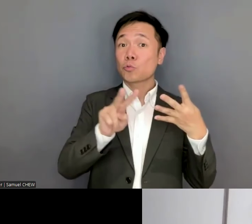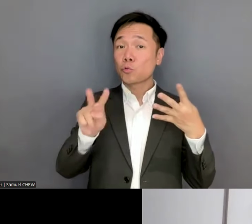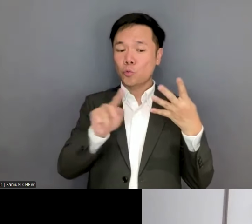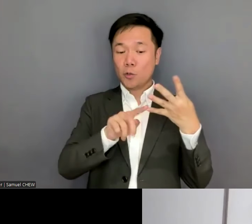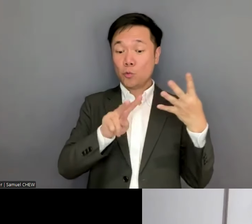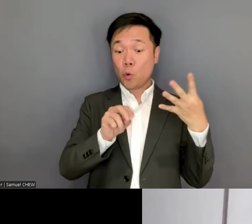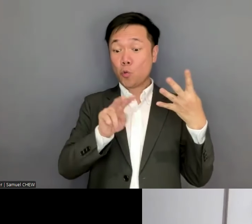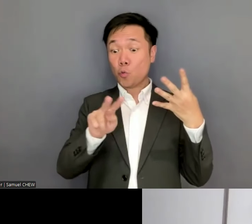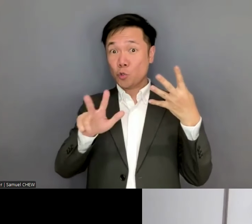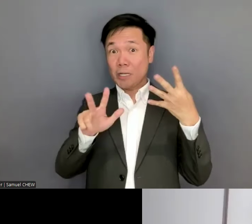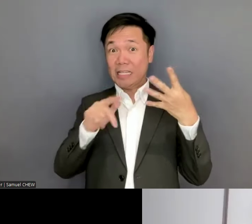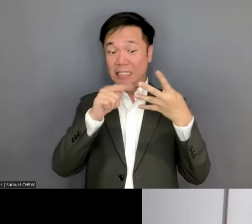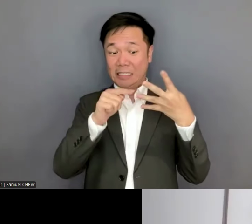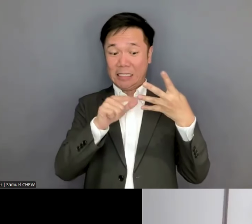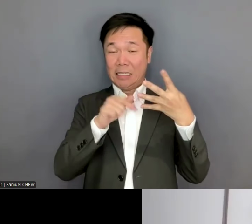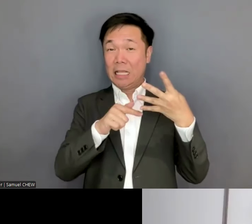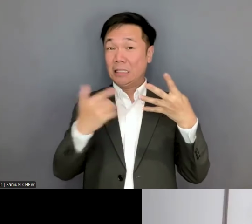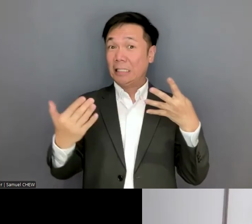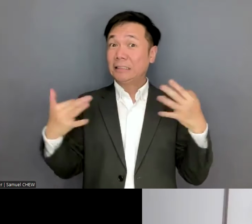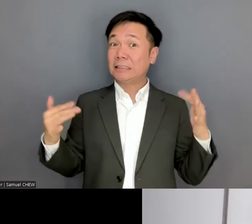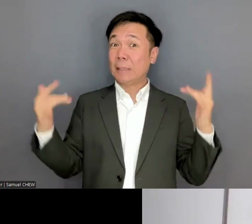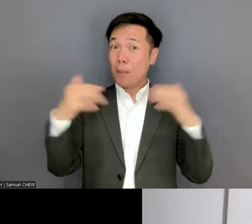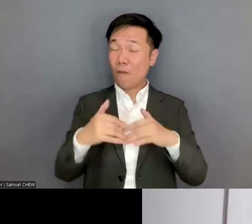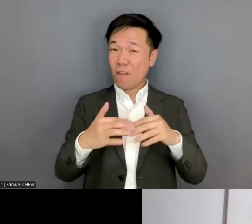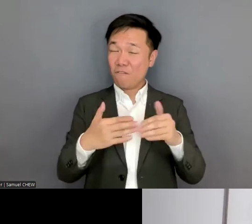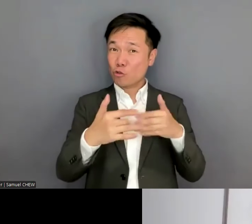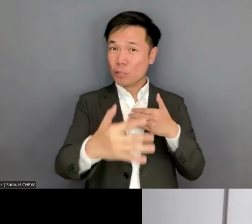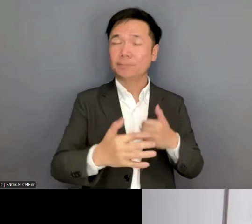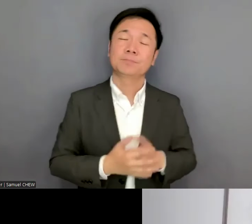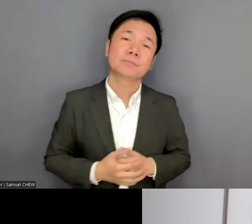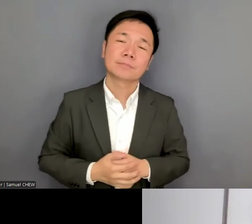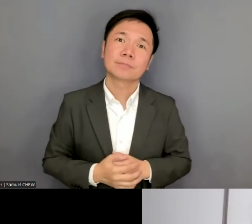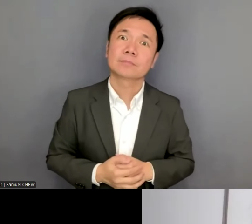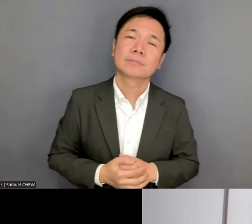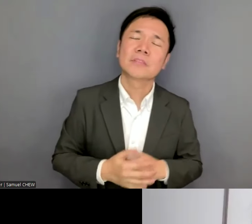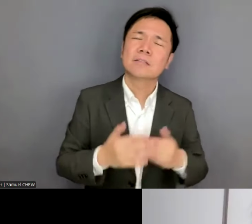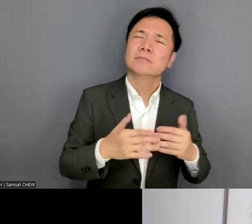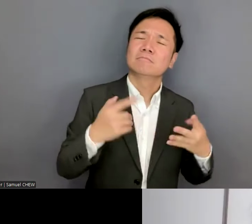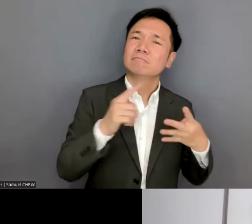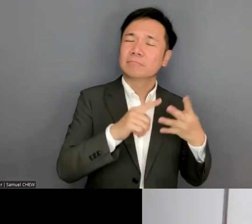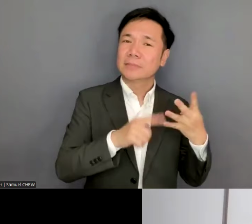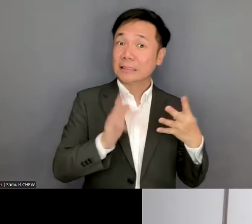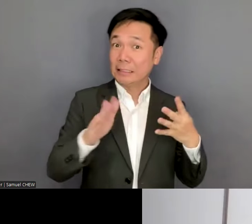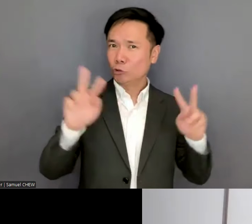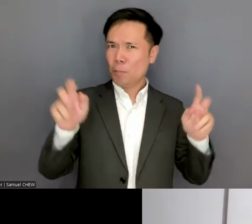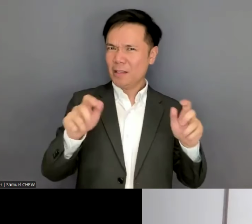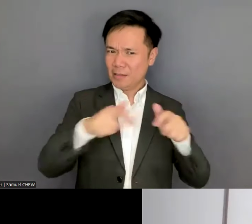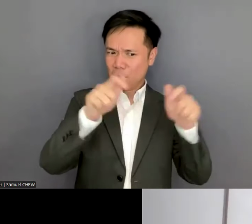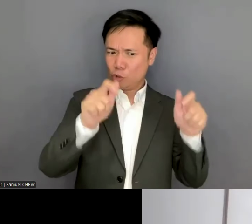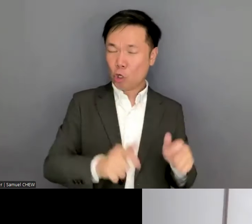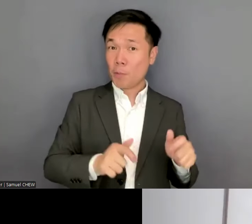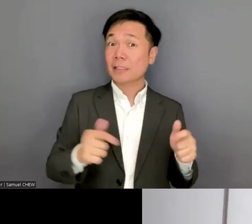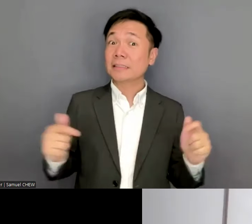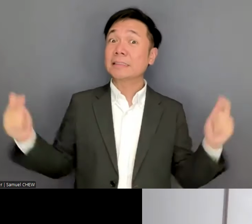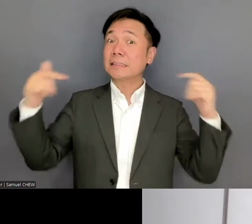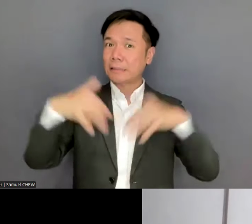main event of the Summit of the Future, and which we have this outcome document called Pact for the Future. What is important, this document,